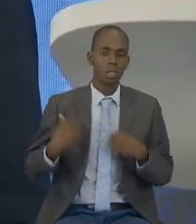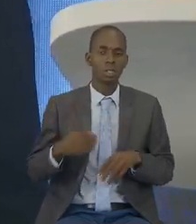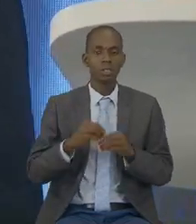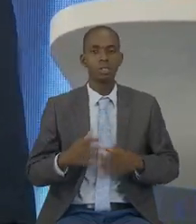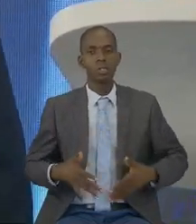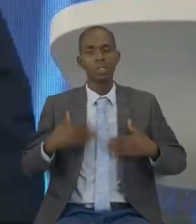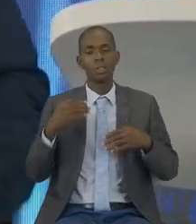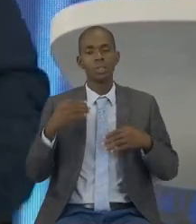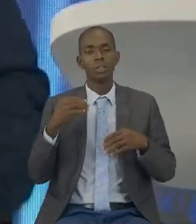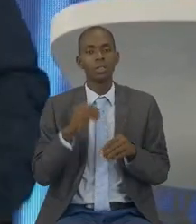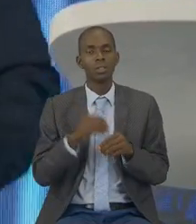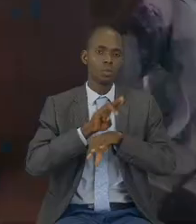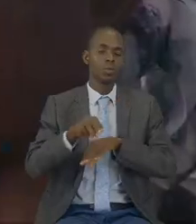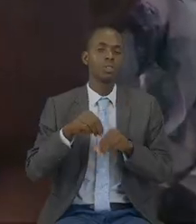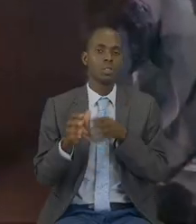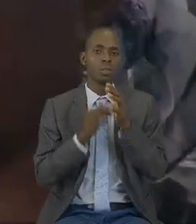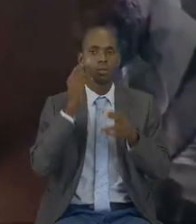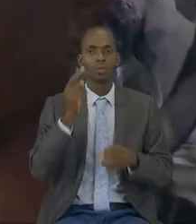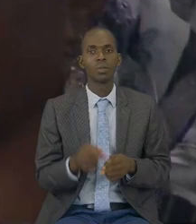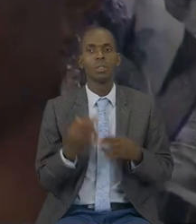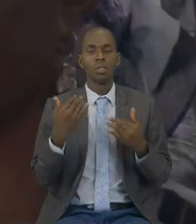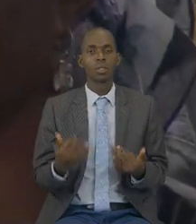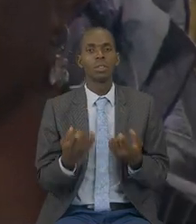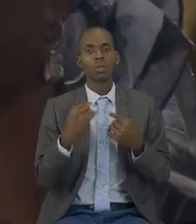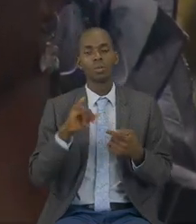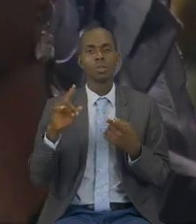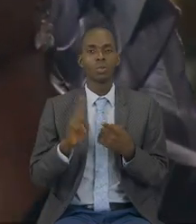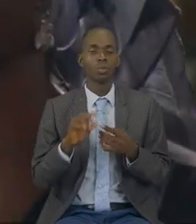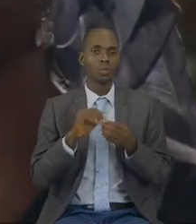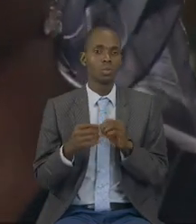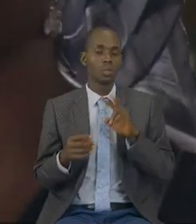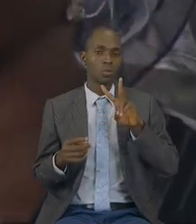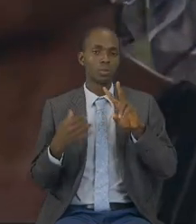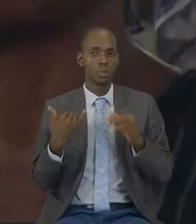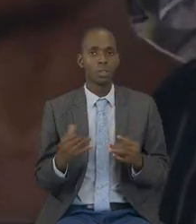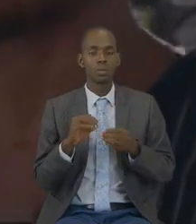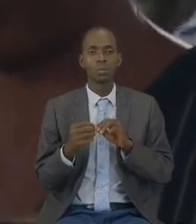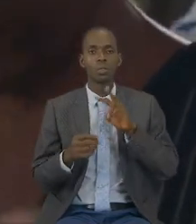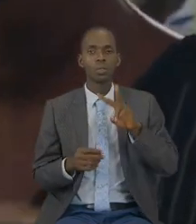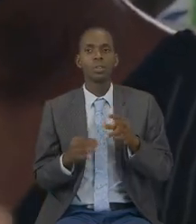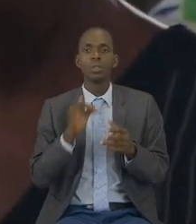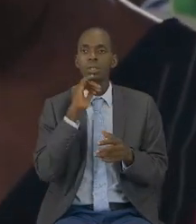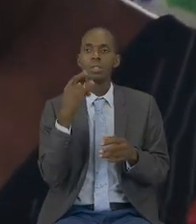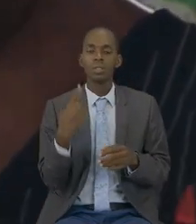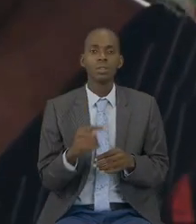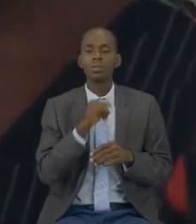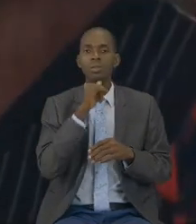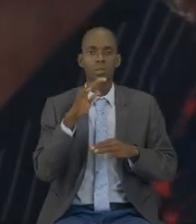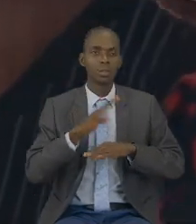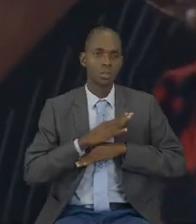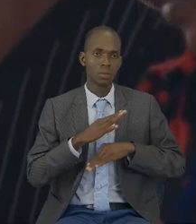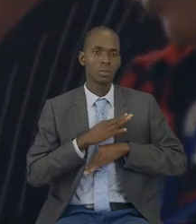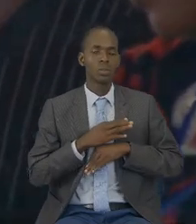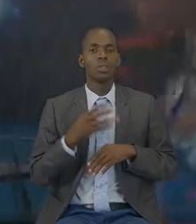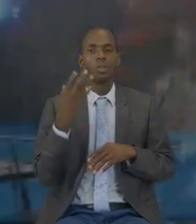your ministry, in Jesus' name. We're coming to number two now. Number two is the dissatisfaction